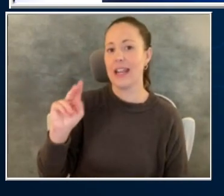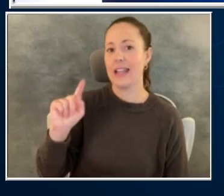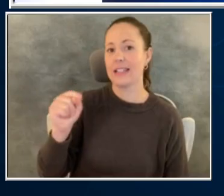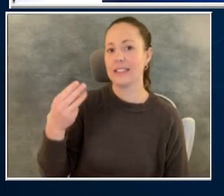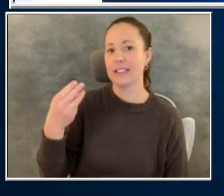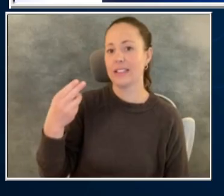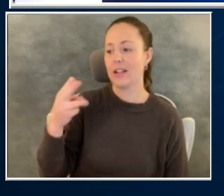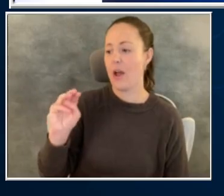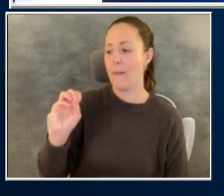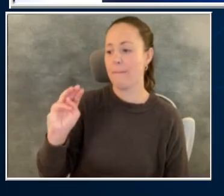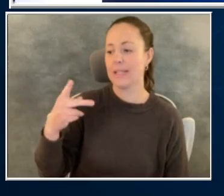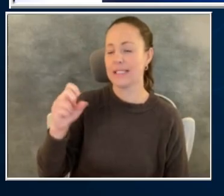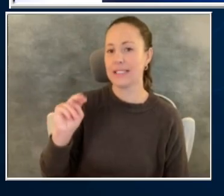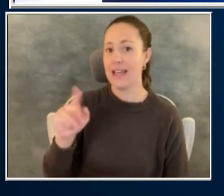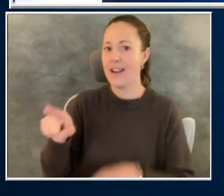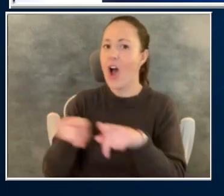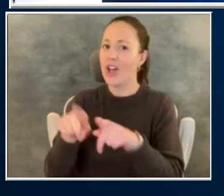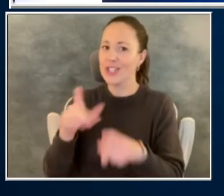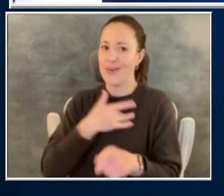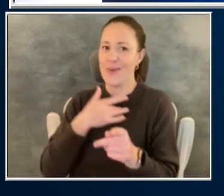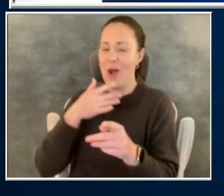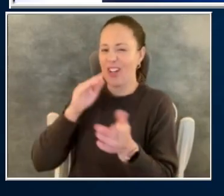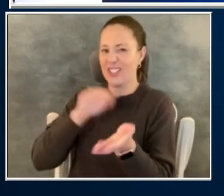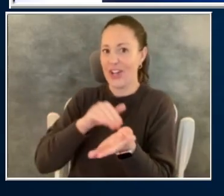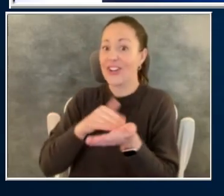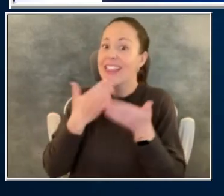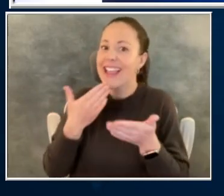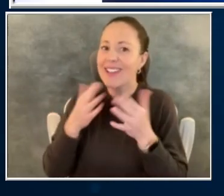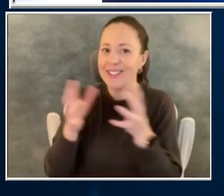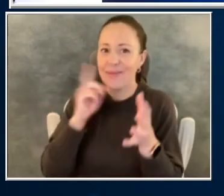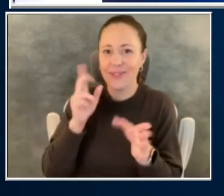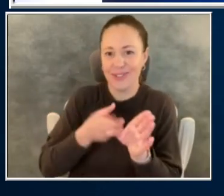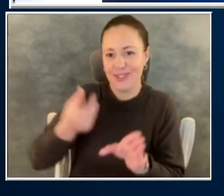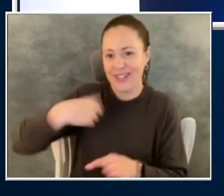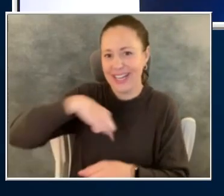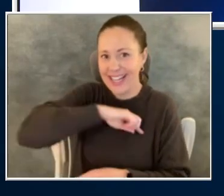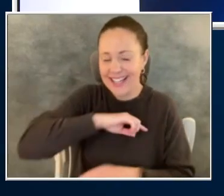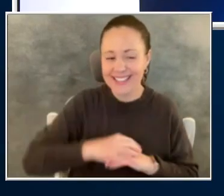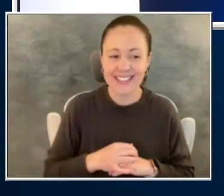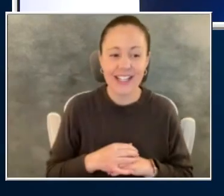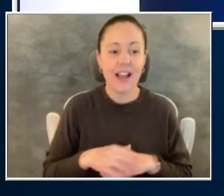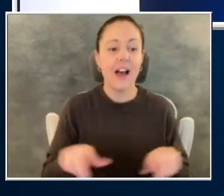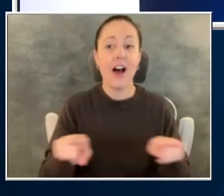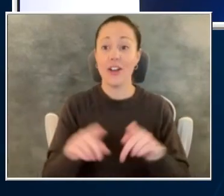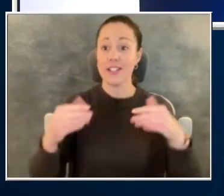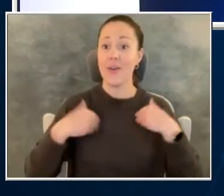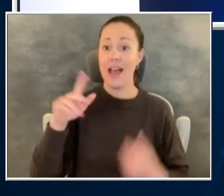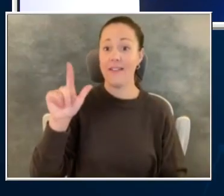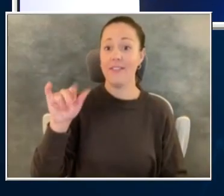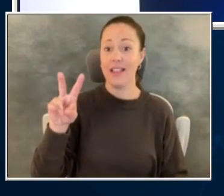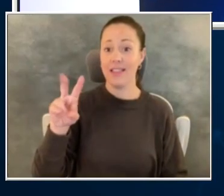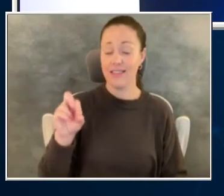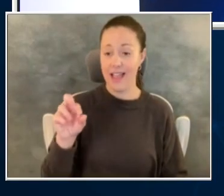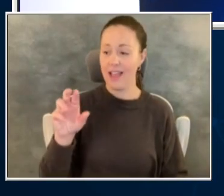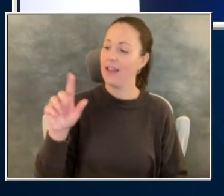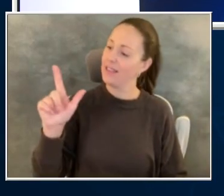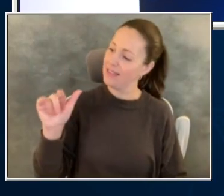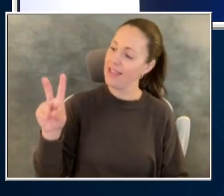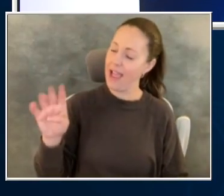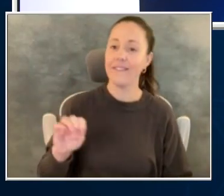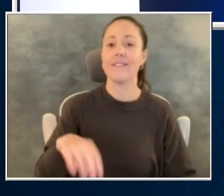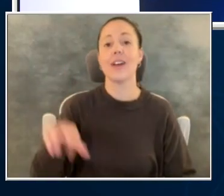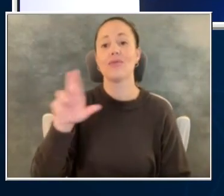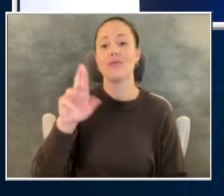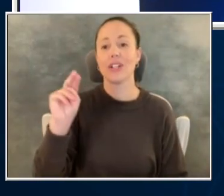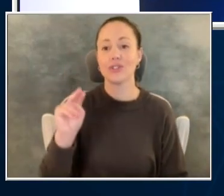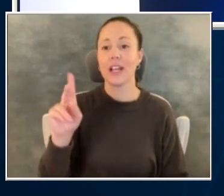cardiologist. Thanks for joining us, Dr. Shannon Hughes-Thompson. And we also have live registered nurse Kay Ness.